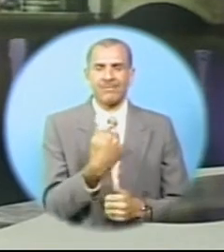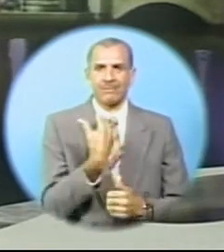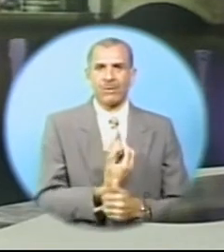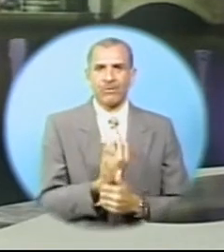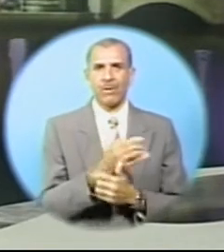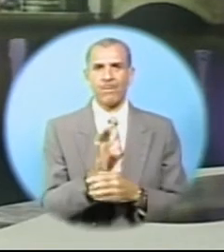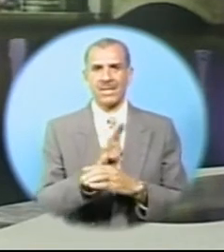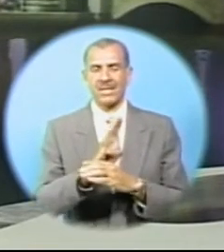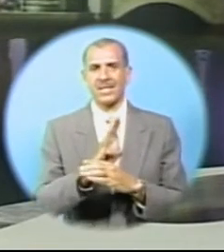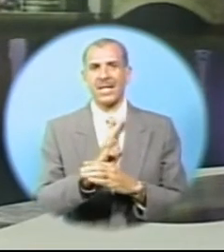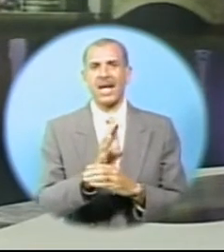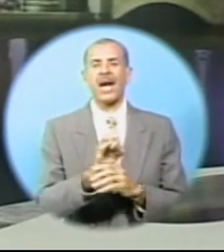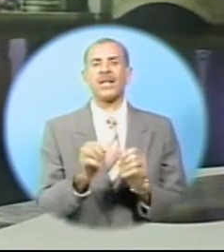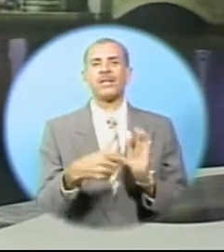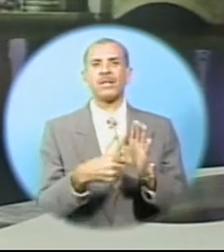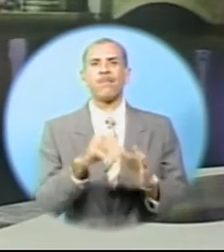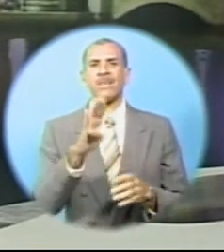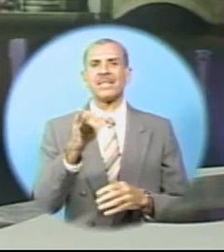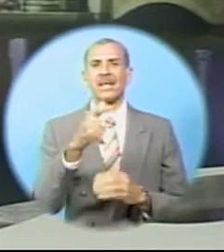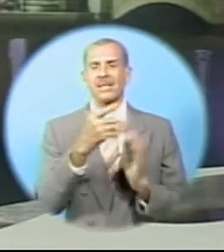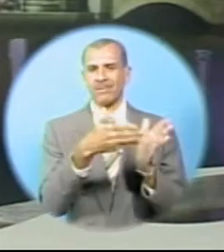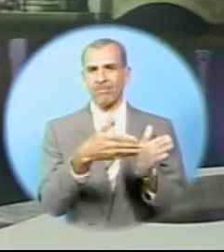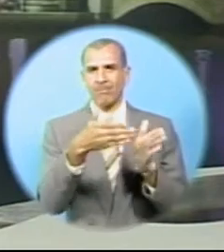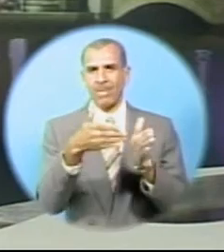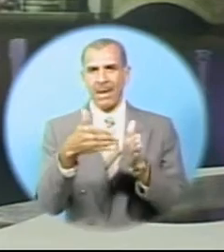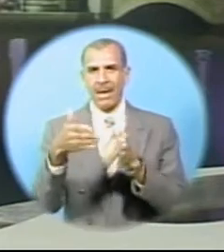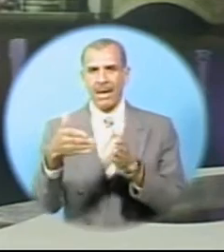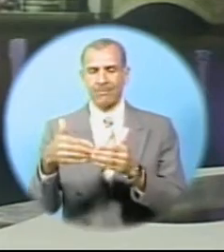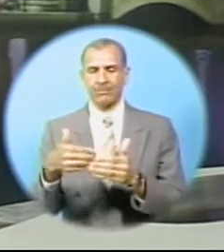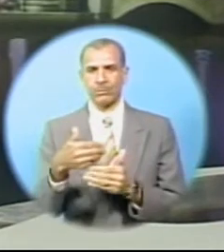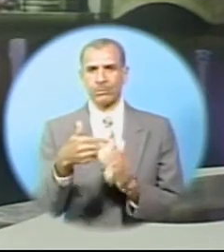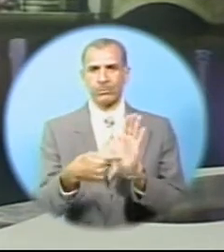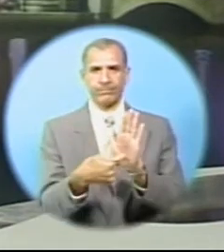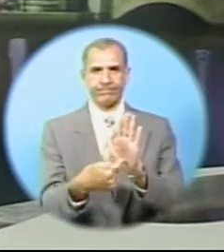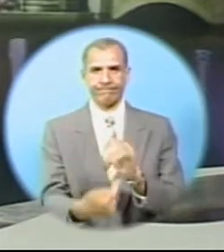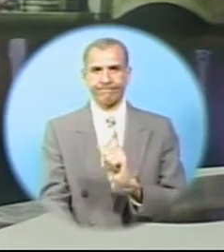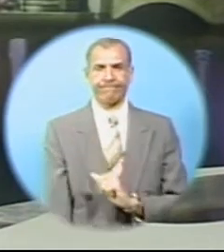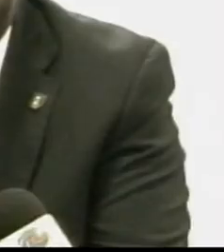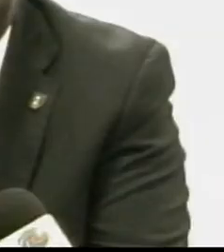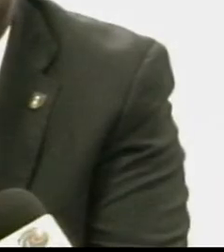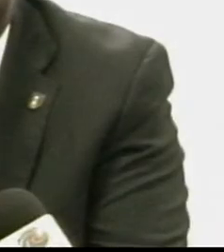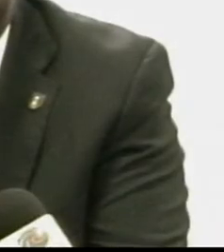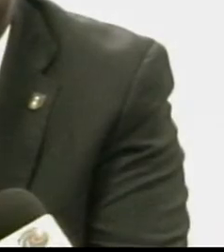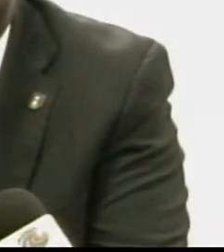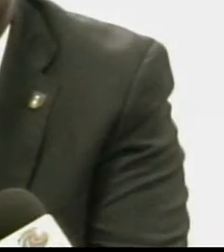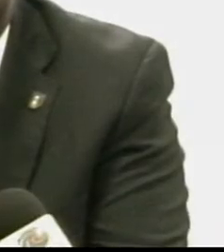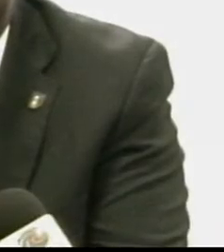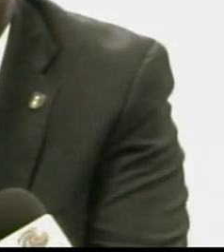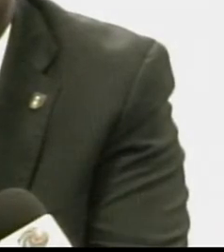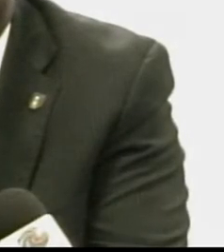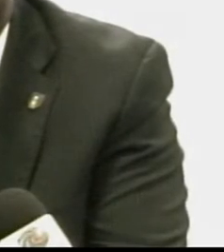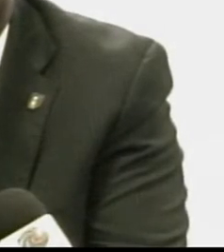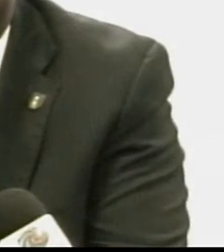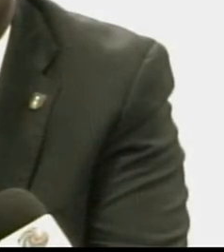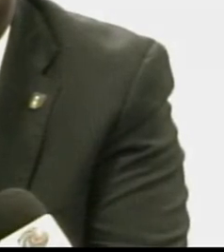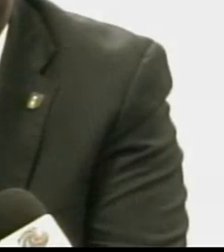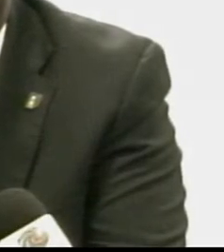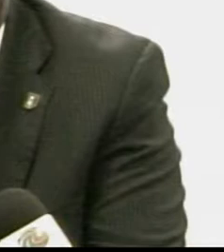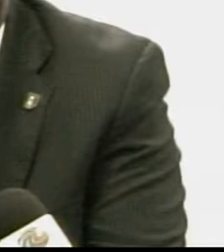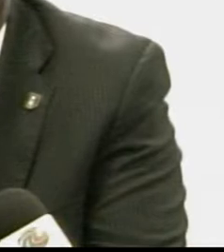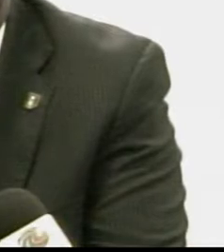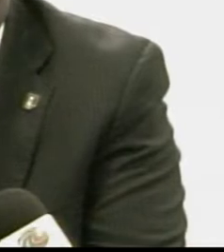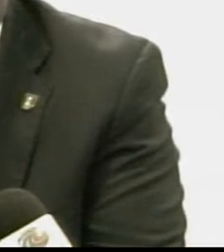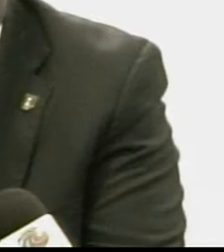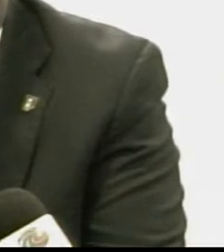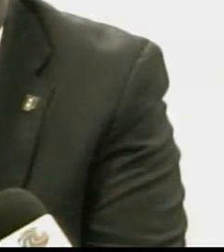is to continue rolling out the BCA strategic plan. There's some strategic areas that we're focused on that I don't